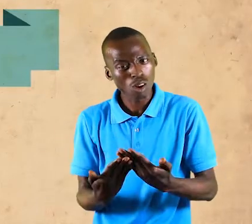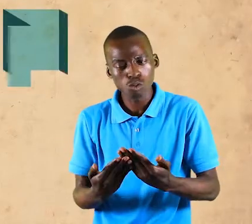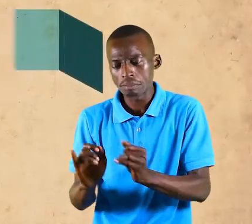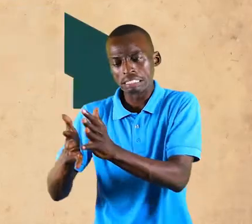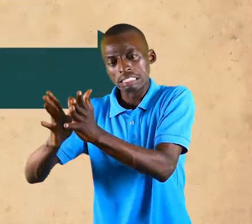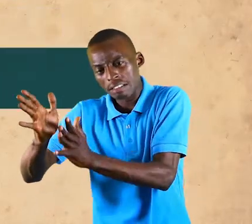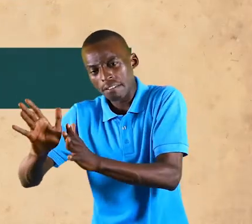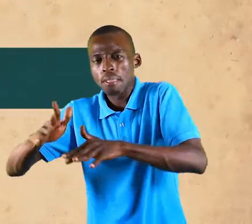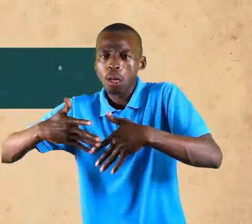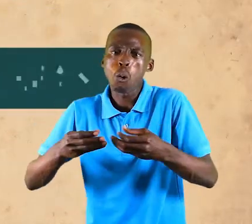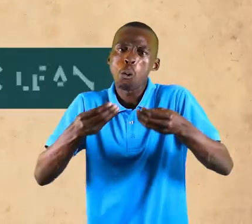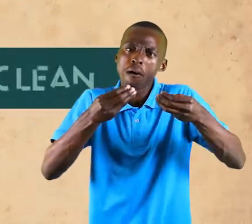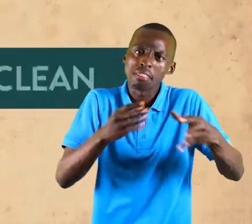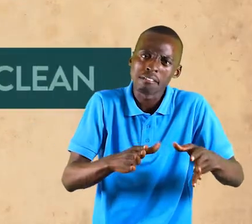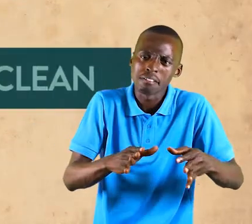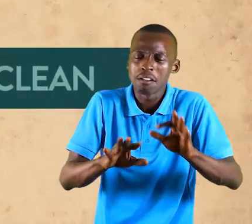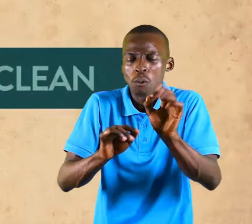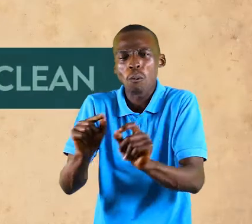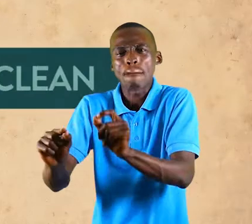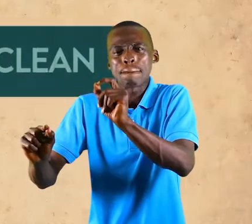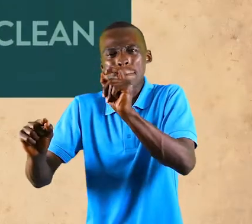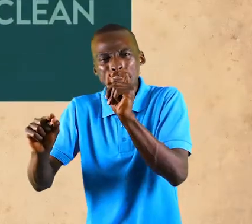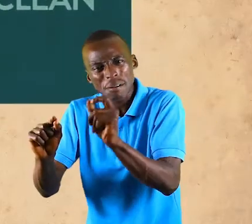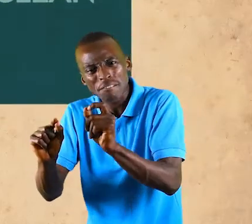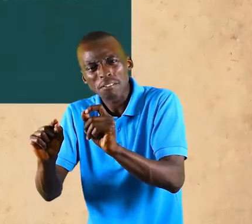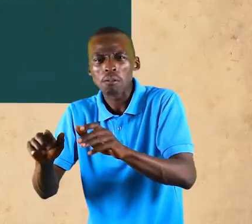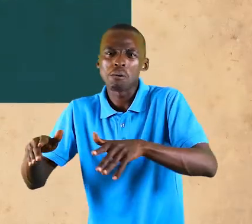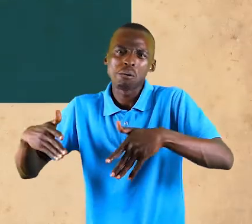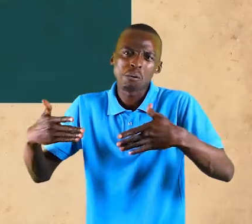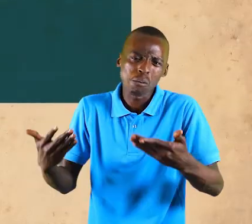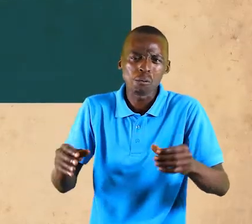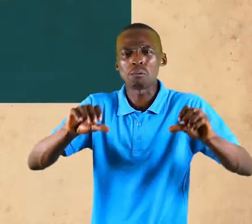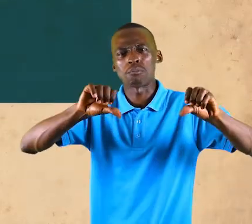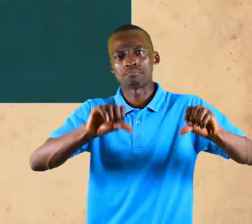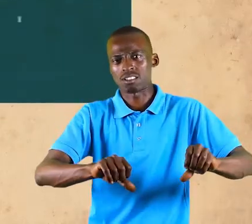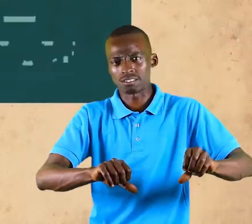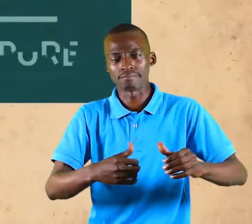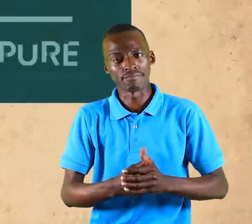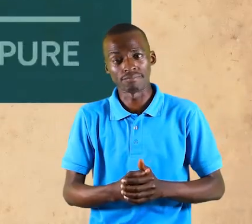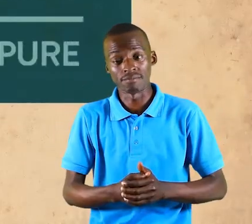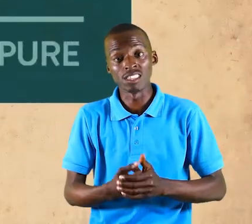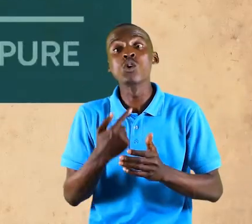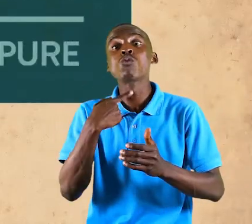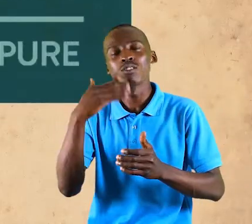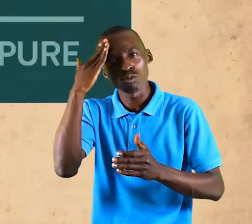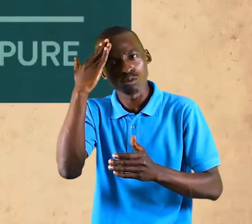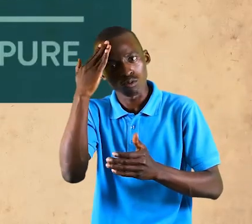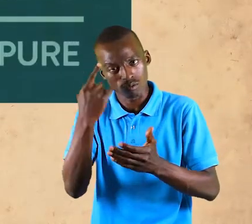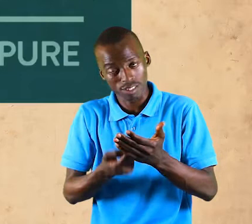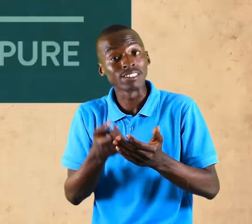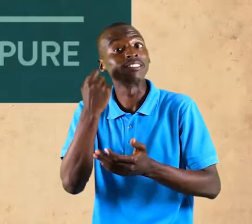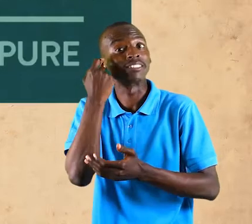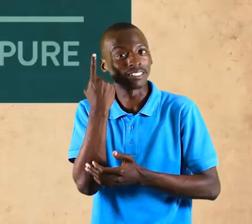concerned with knowing whether you're clean or unclean. Or another way of saying that is being pure and impure. And here's what we